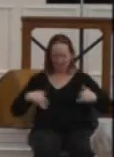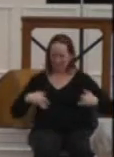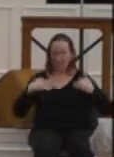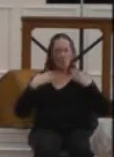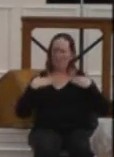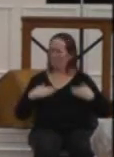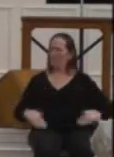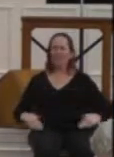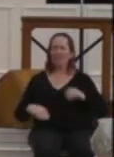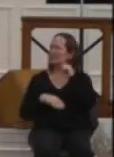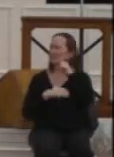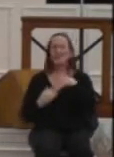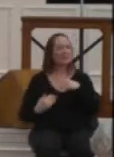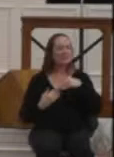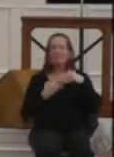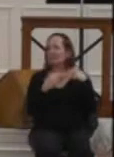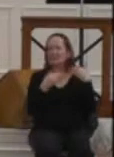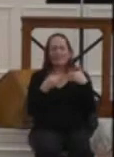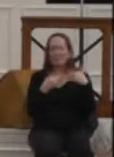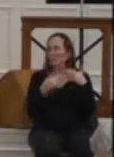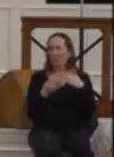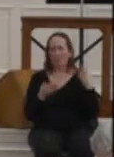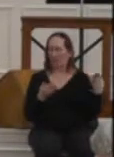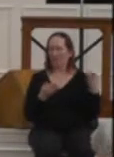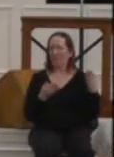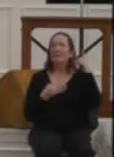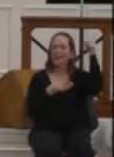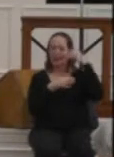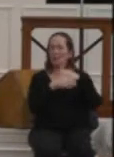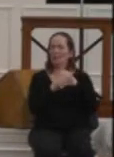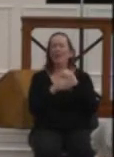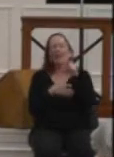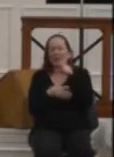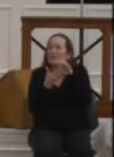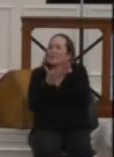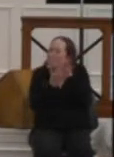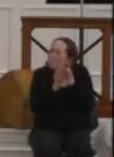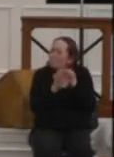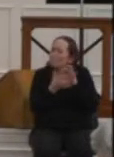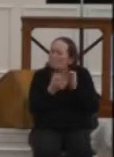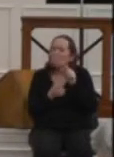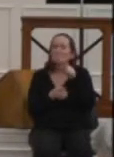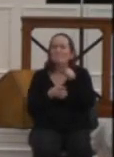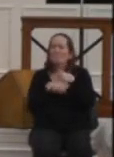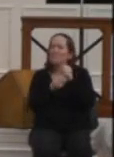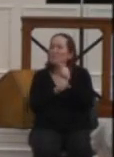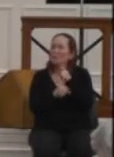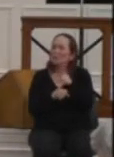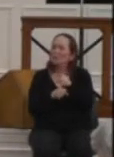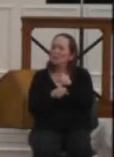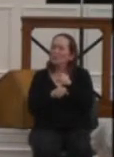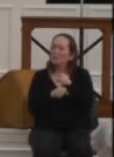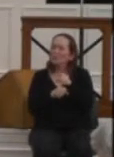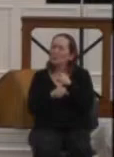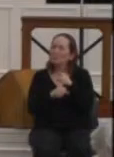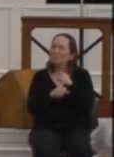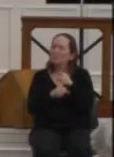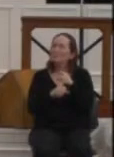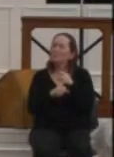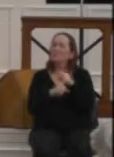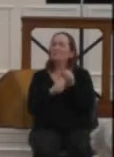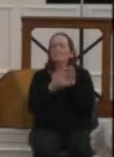that God has put together. God formed you and made you and knit you together